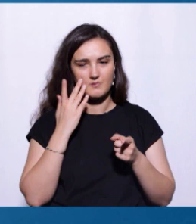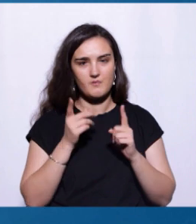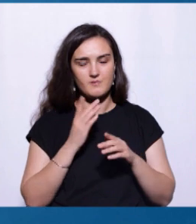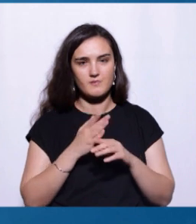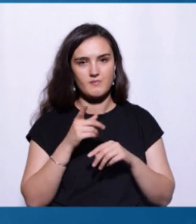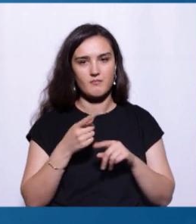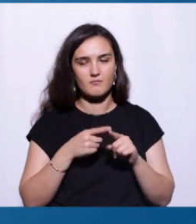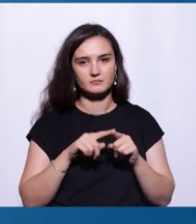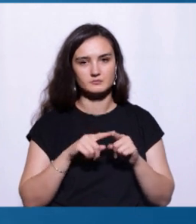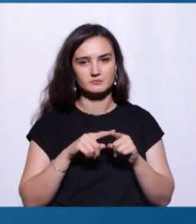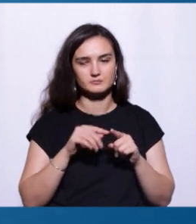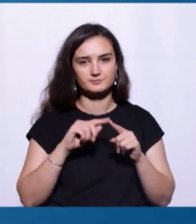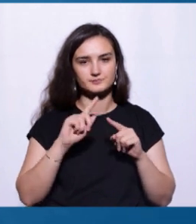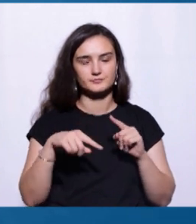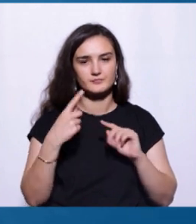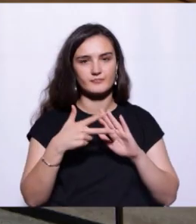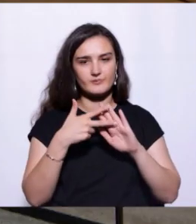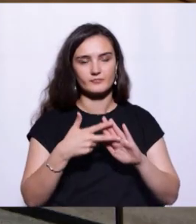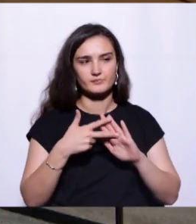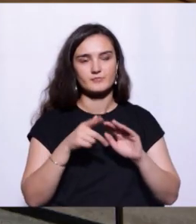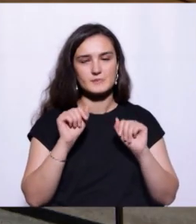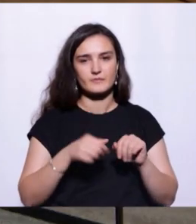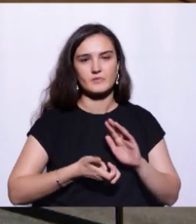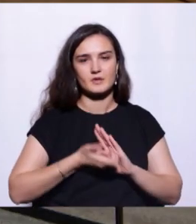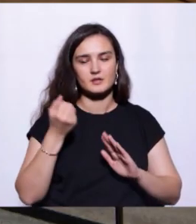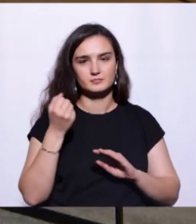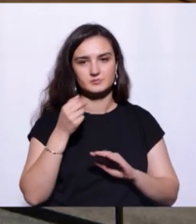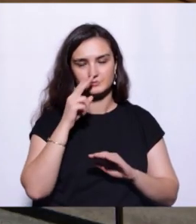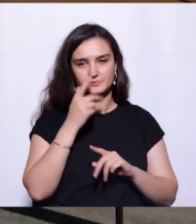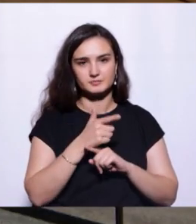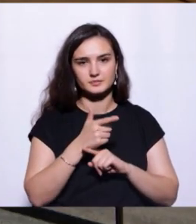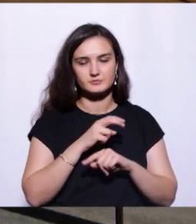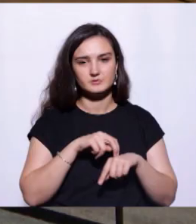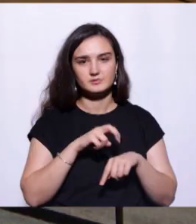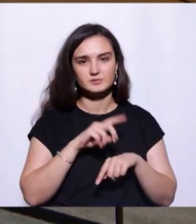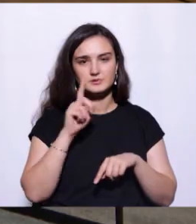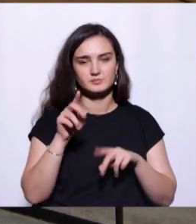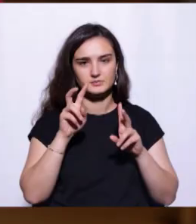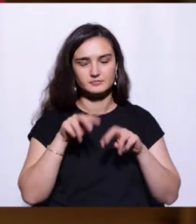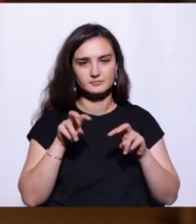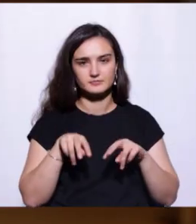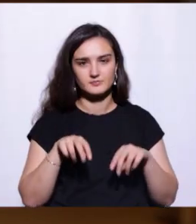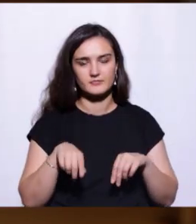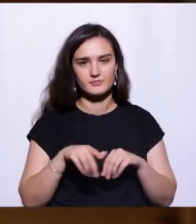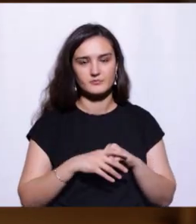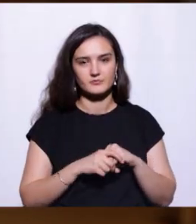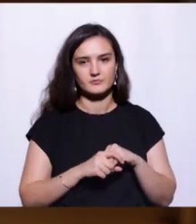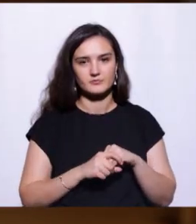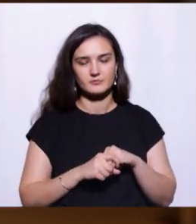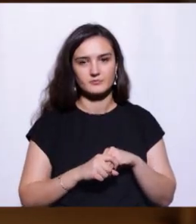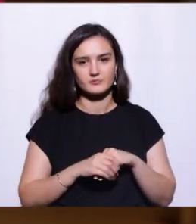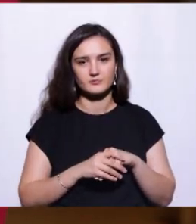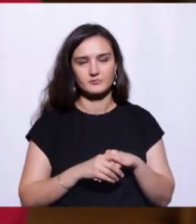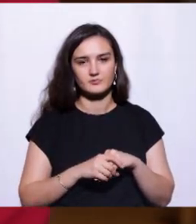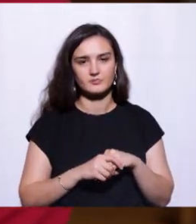Actually, we said that after 8 hours, you can take the pill cam to the doctor to examine the pictures taken,